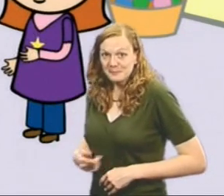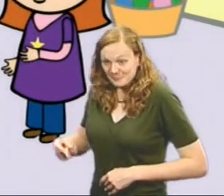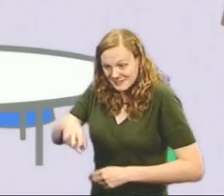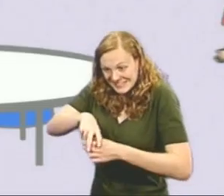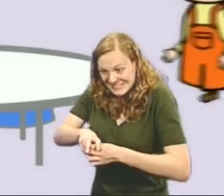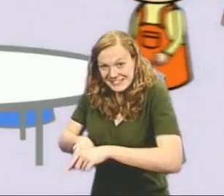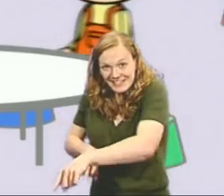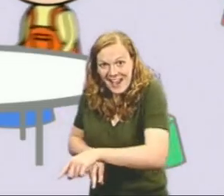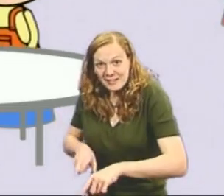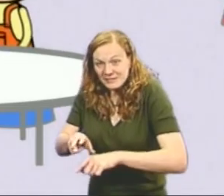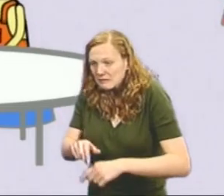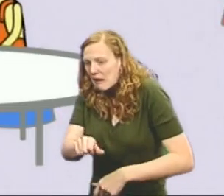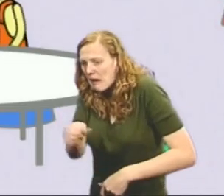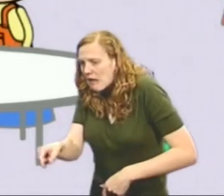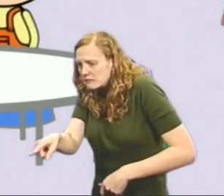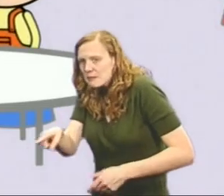Mary.